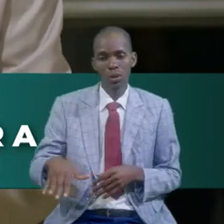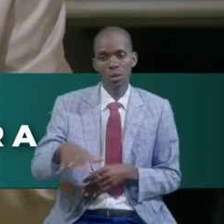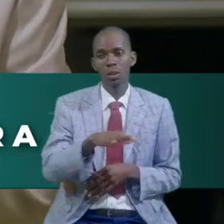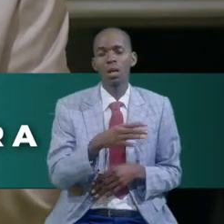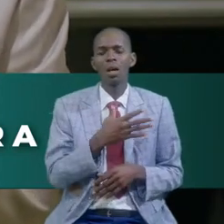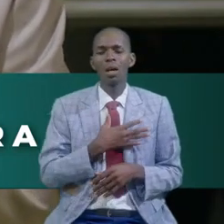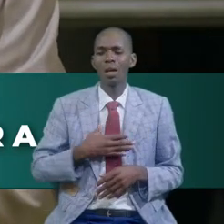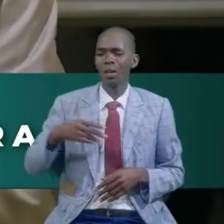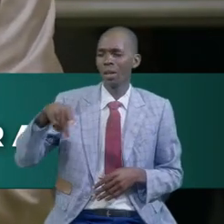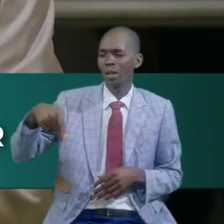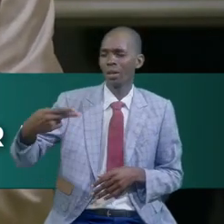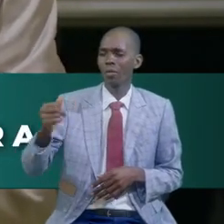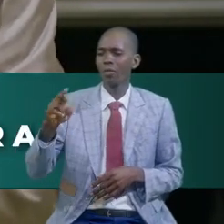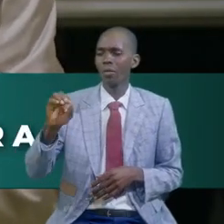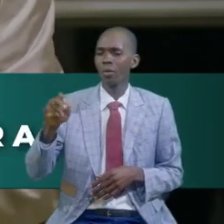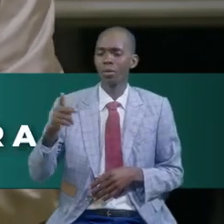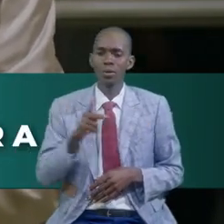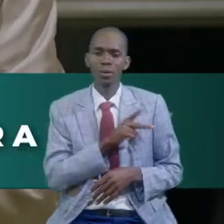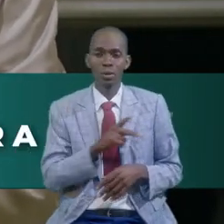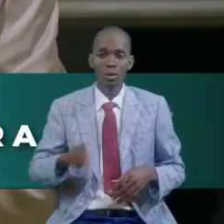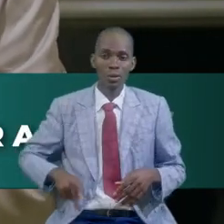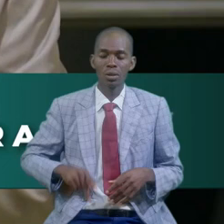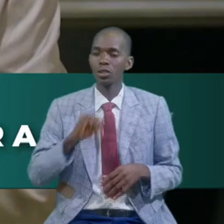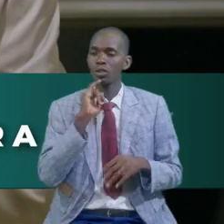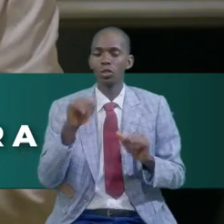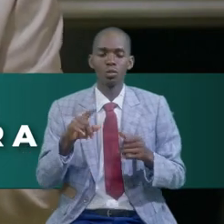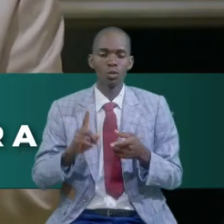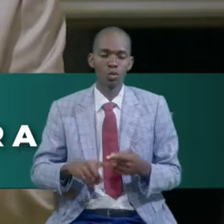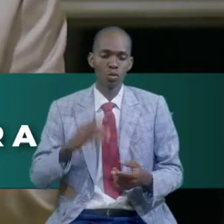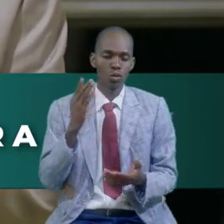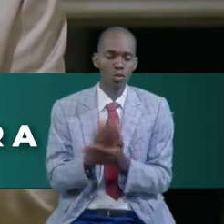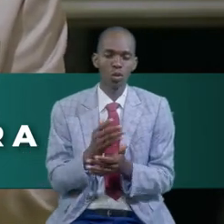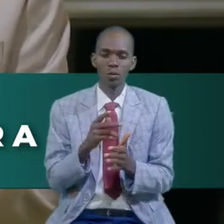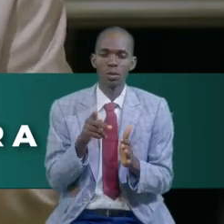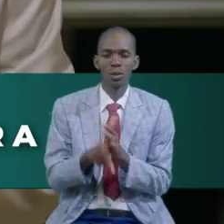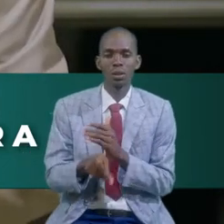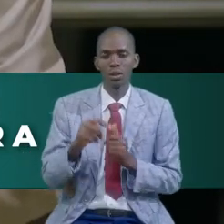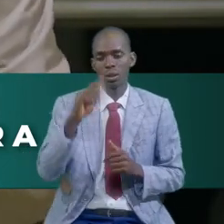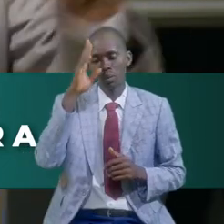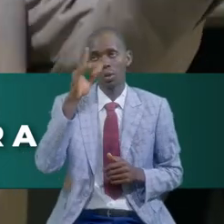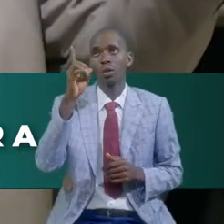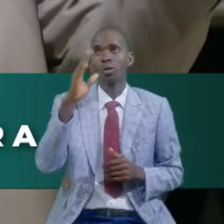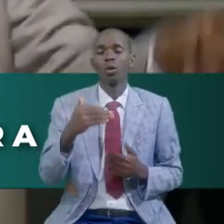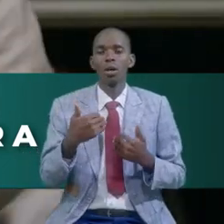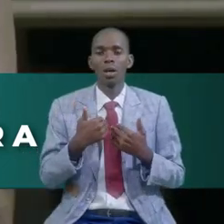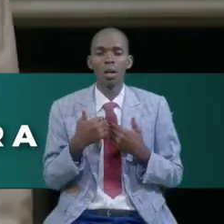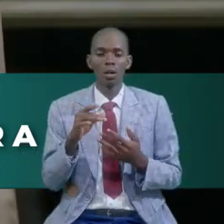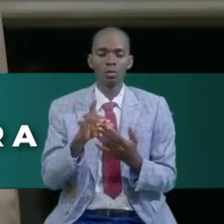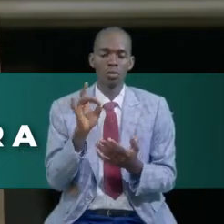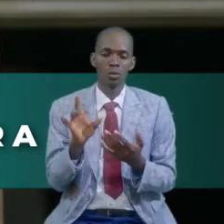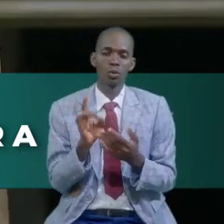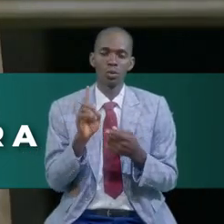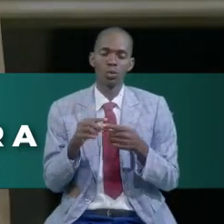to exterminate the man that God has chosen to lead a nation out